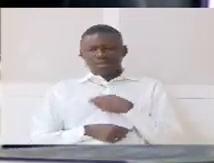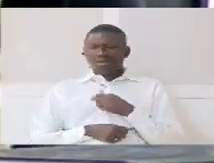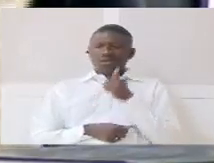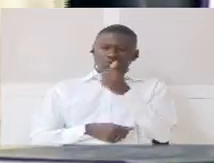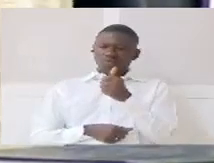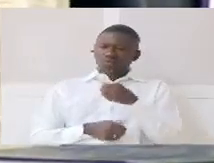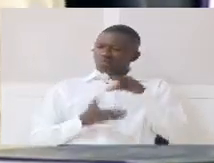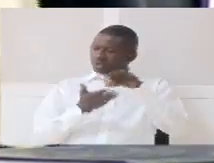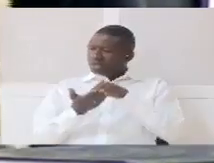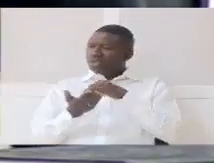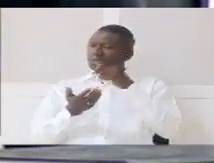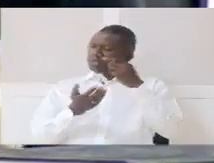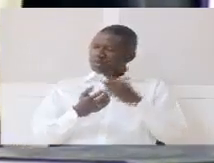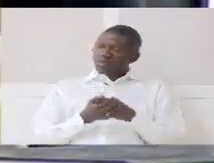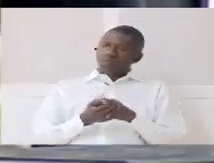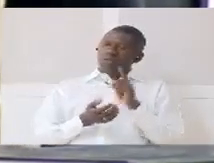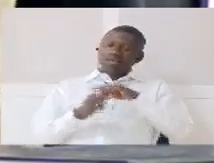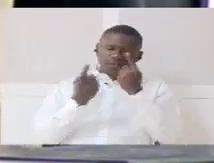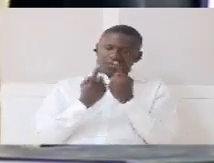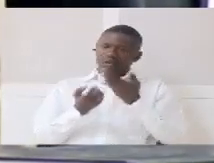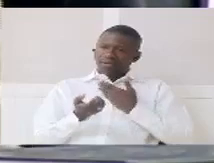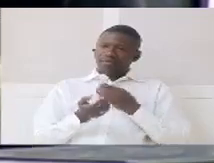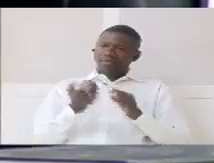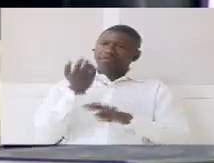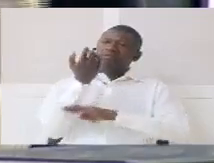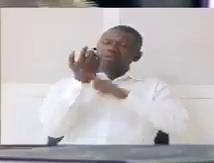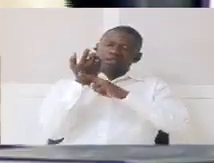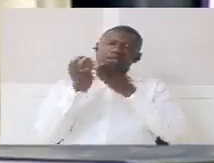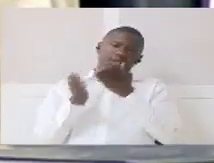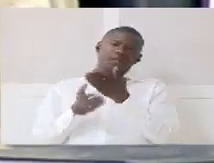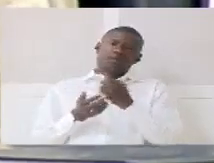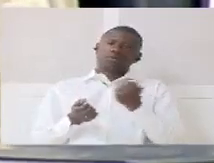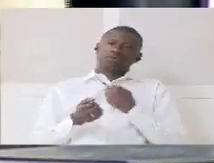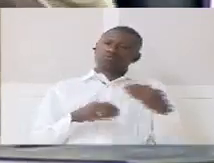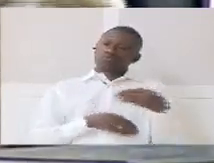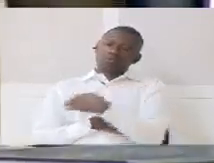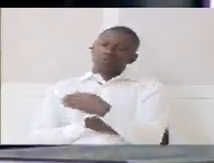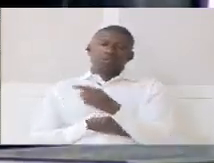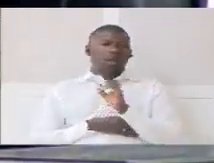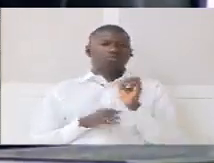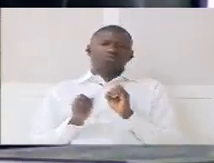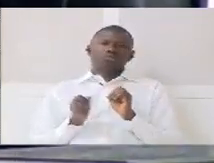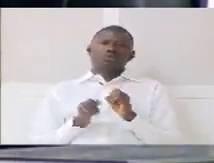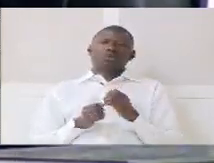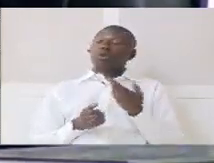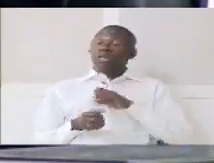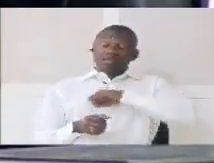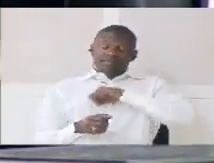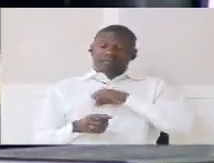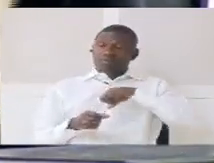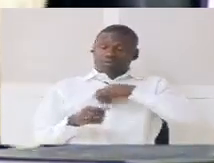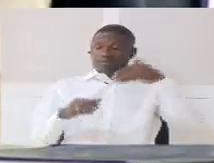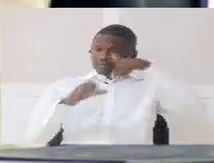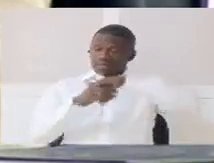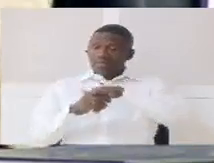earning in it. Whatever you earn there is something that is rewarding. Because there's no corruption. Except if you bring it very along.